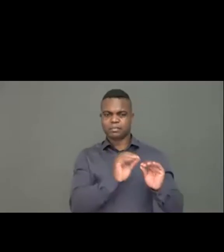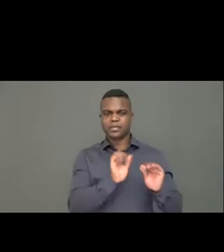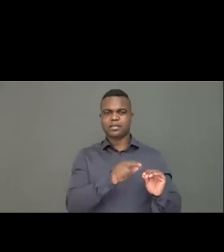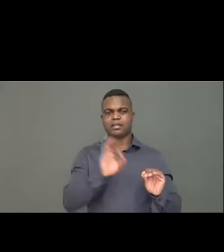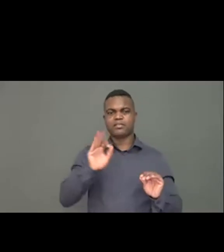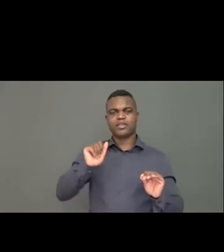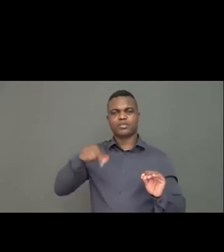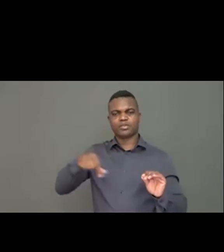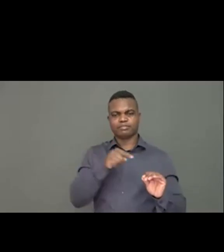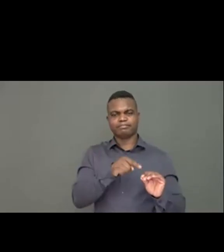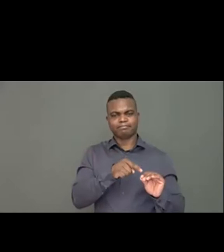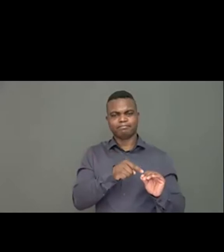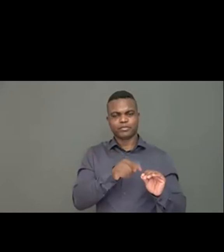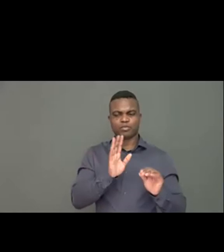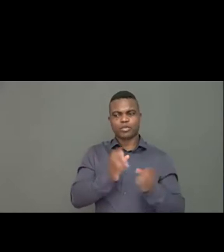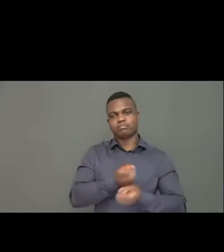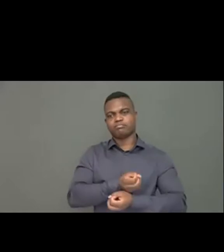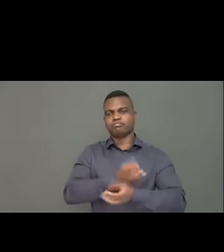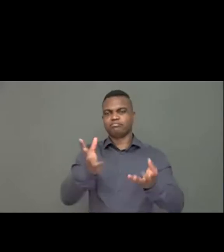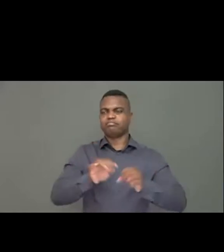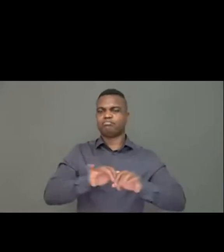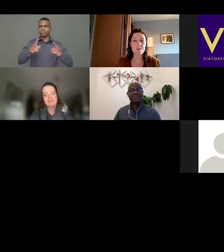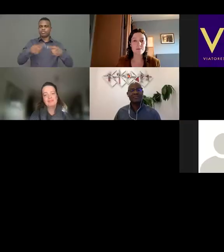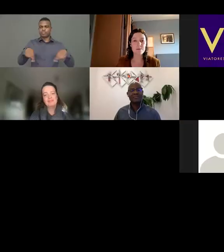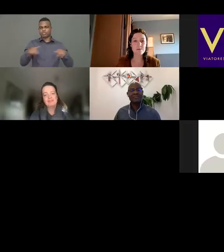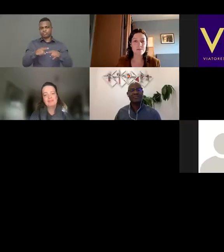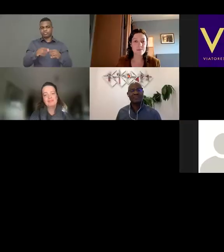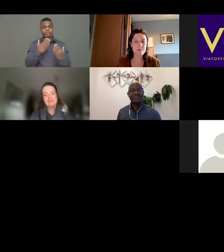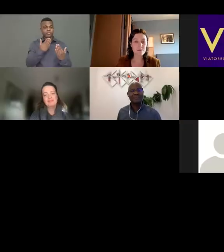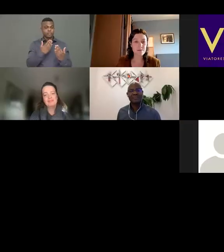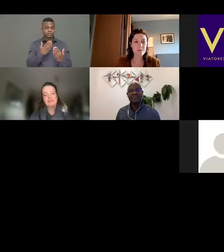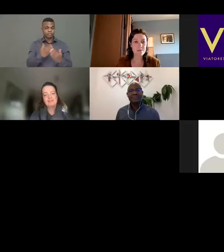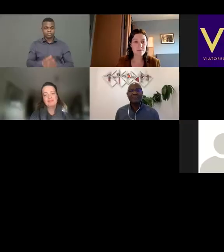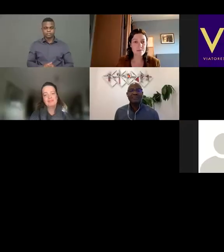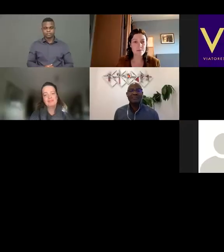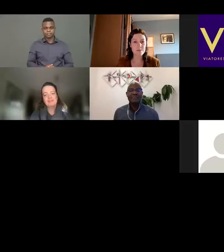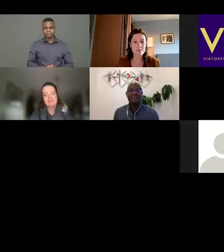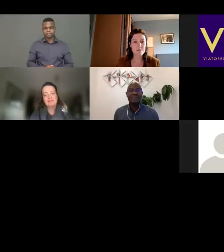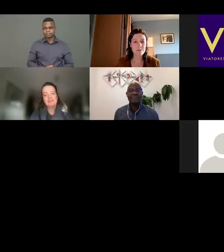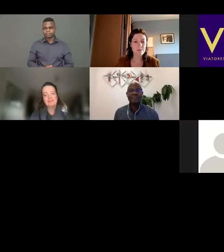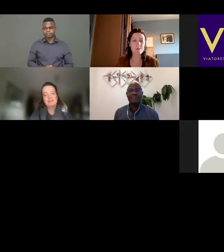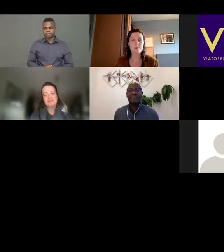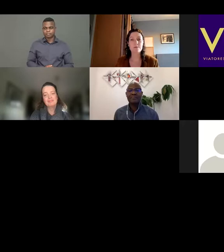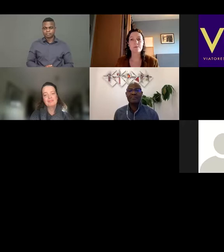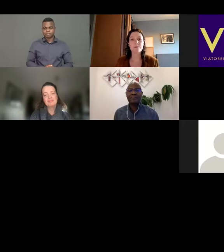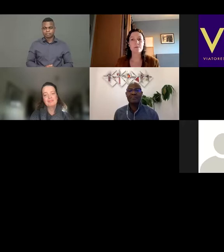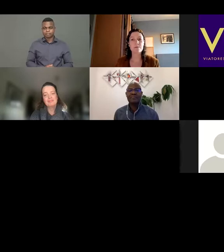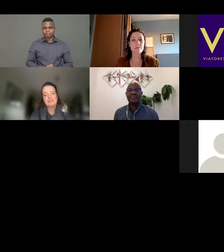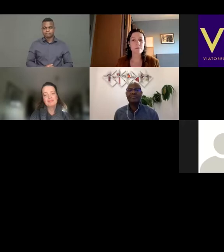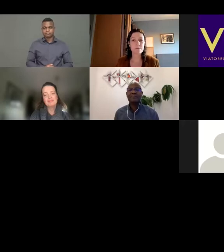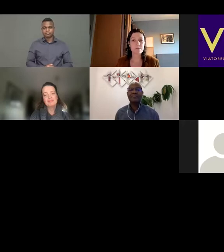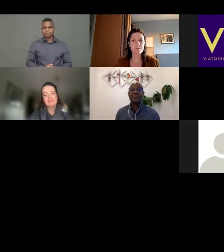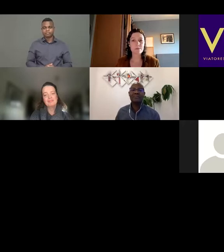Hi, everyone. So this poll was created by Sharon. So I'm just going to launch it now. And you can answer.